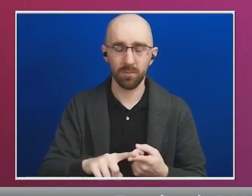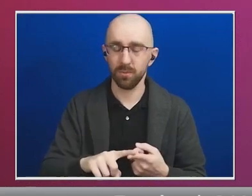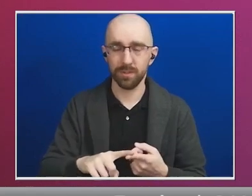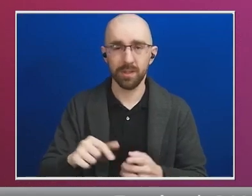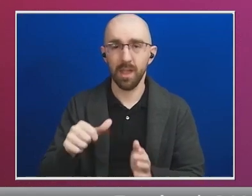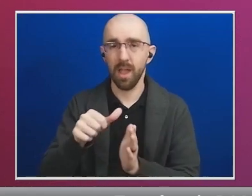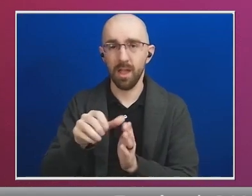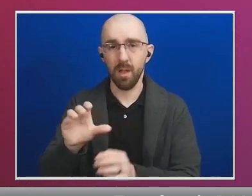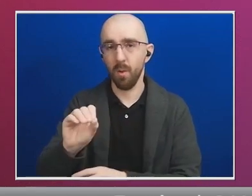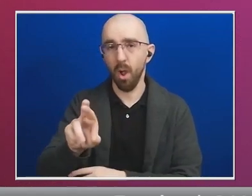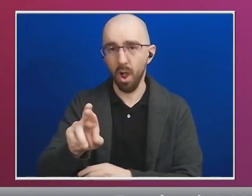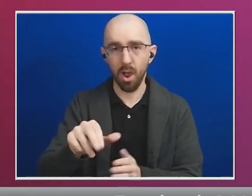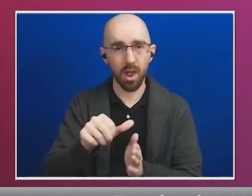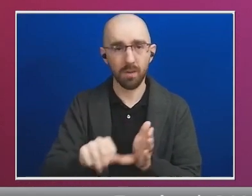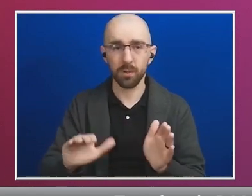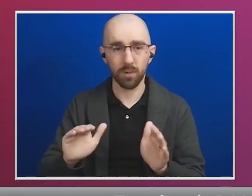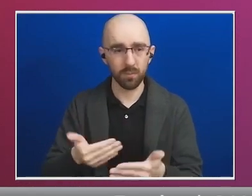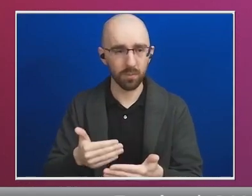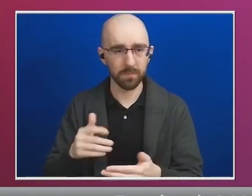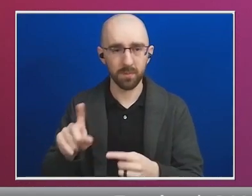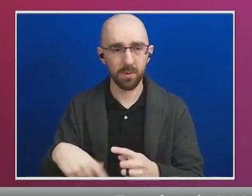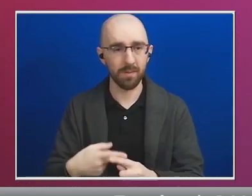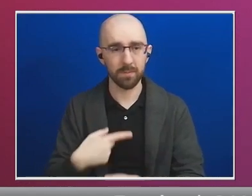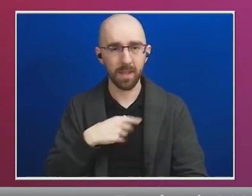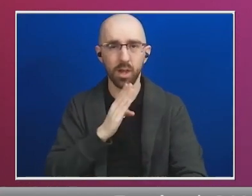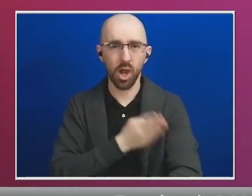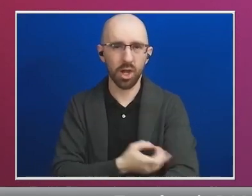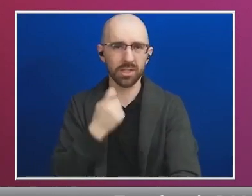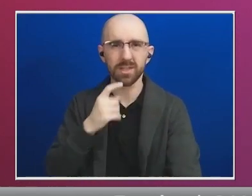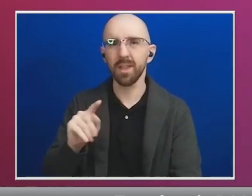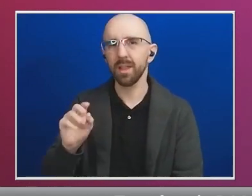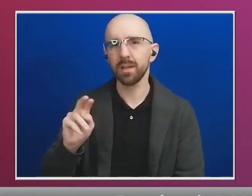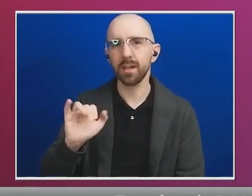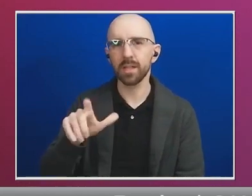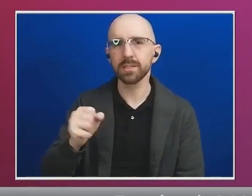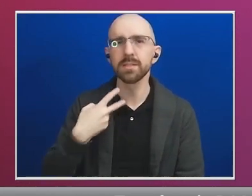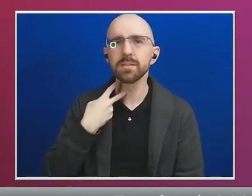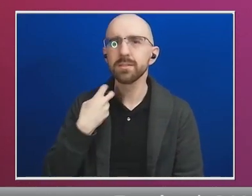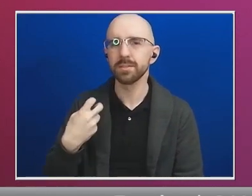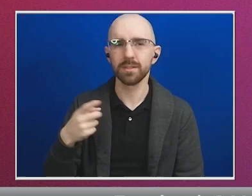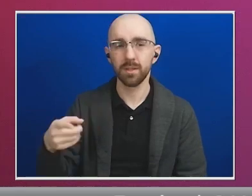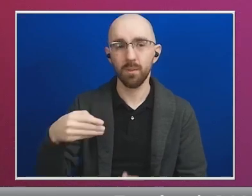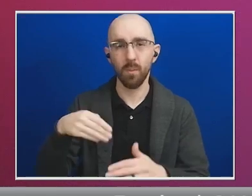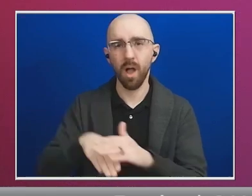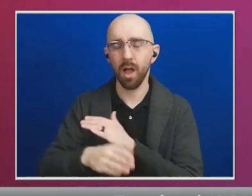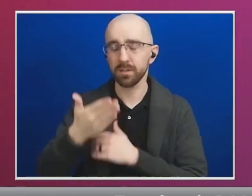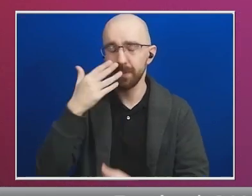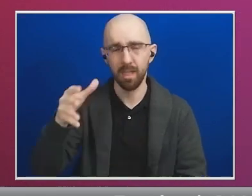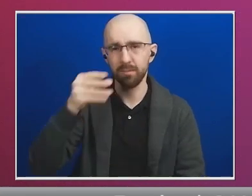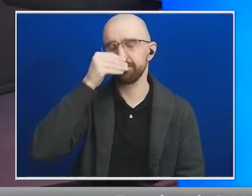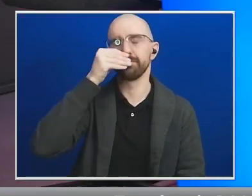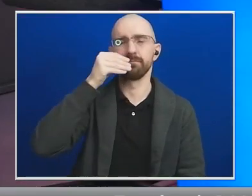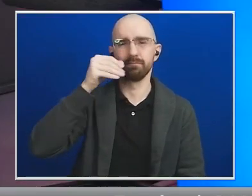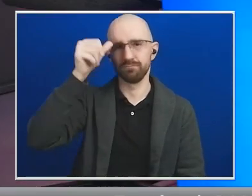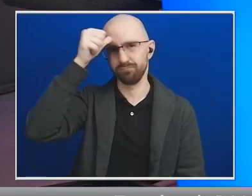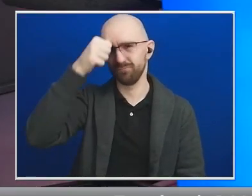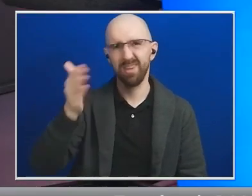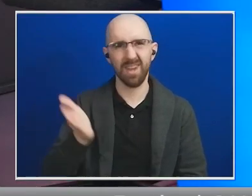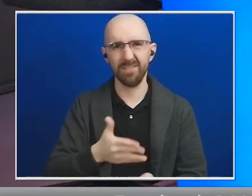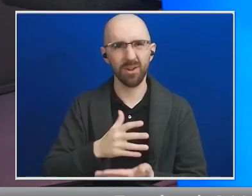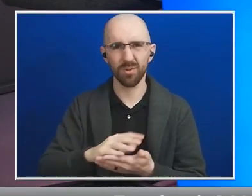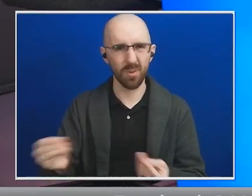when my daughter just had her tonsils taken out, and you walk back there and you just, that smell never goes away. Give you anxiety? Does it